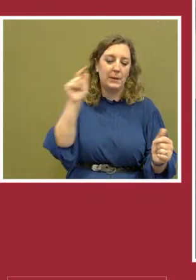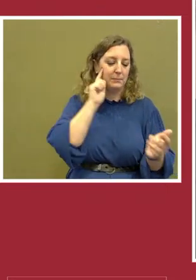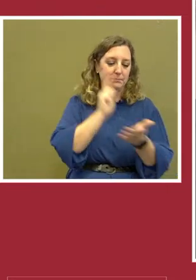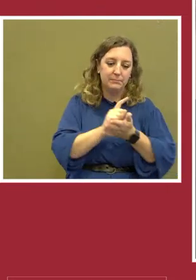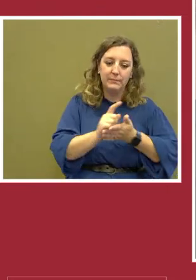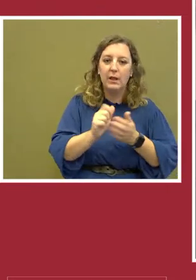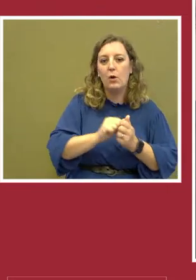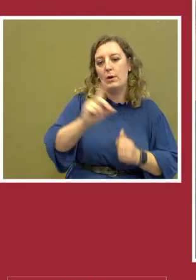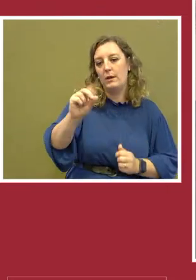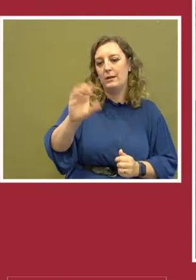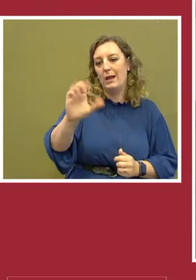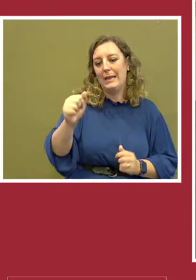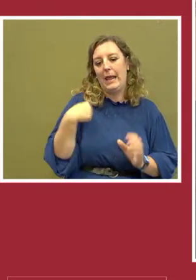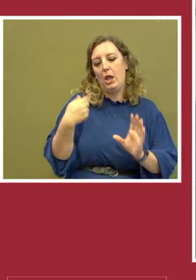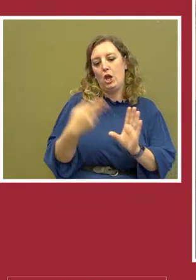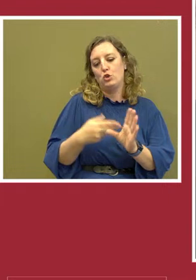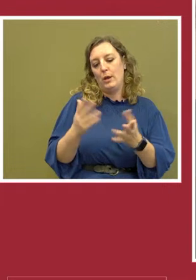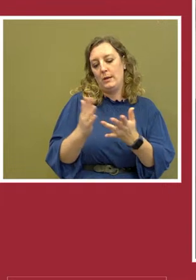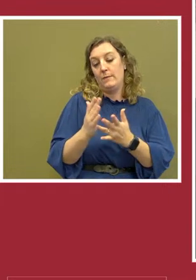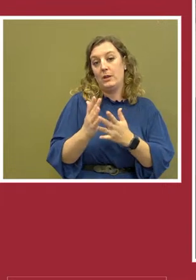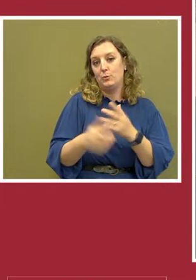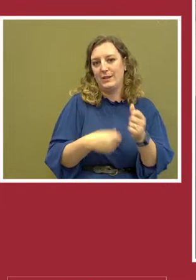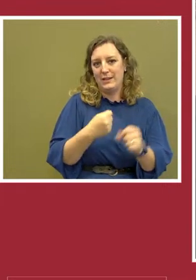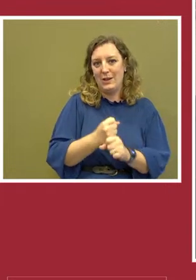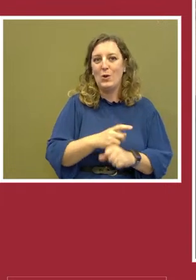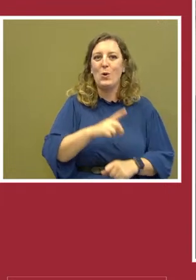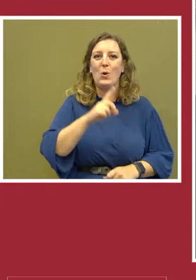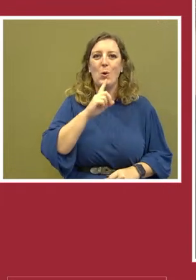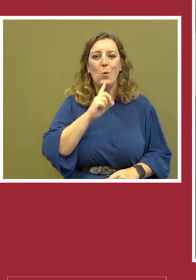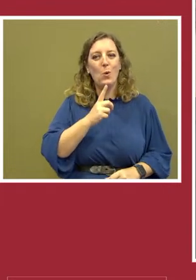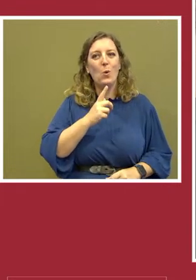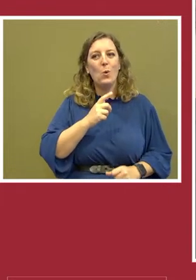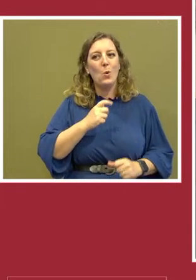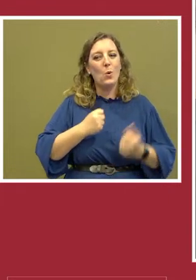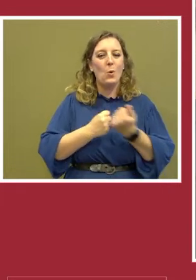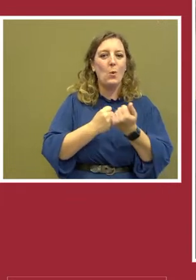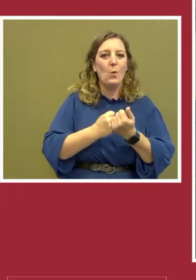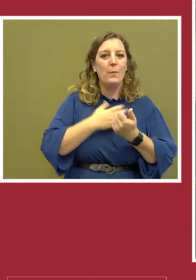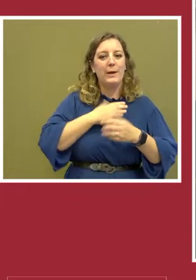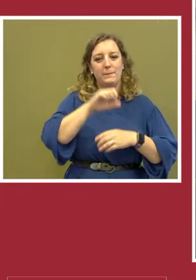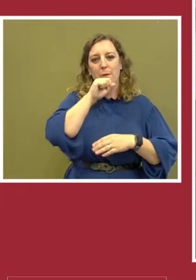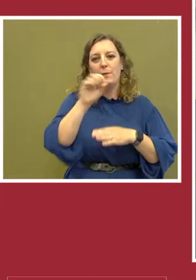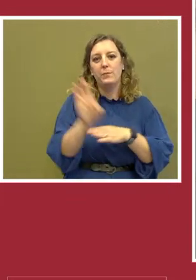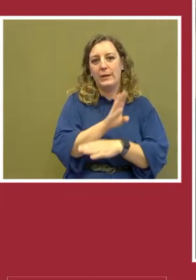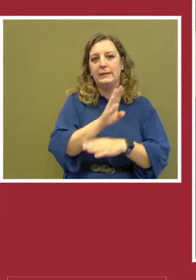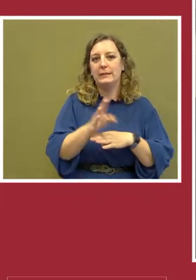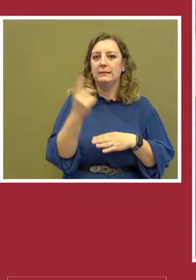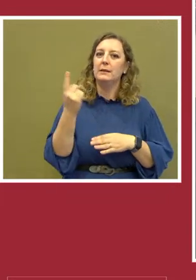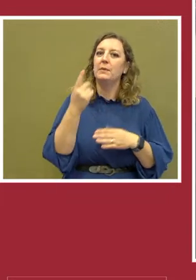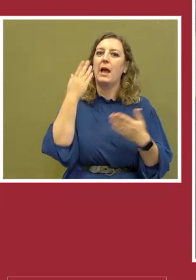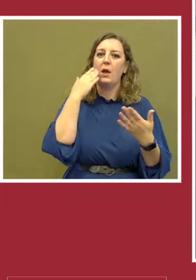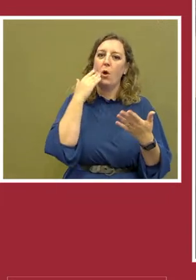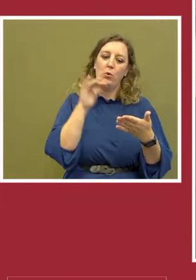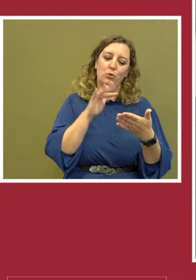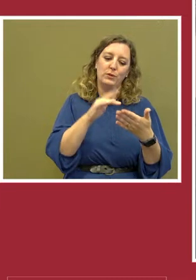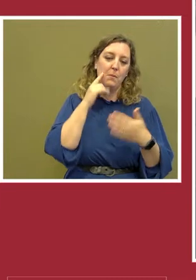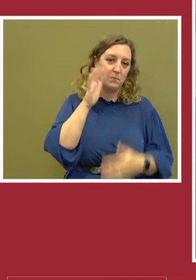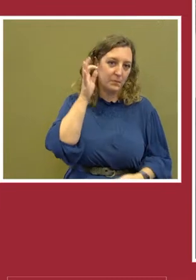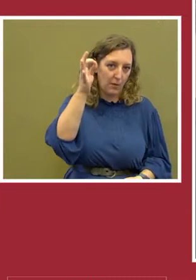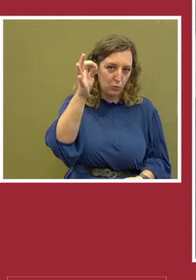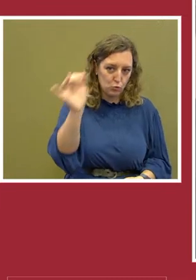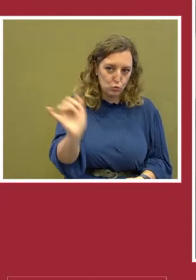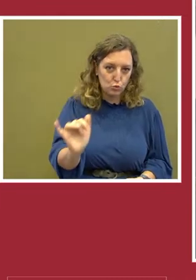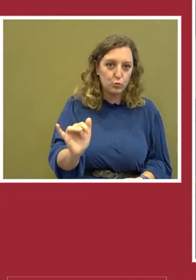when I joined my freshman year, and it's really reaffirmed my love for business, and it's something that I know I want to study in the future as